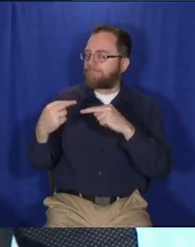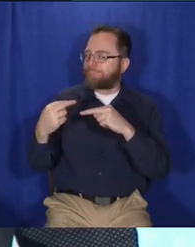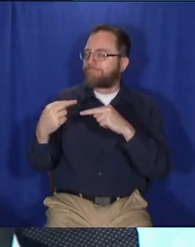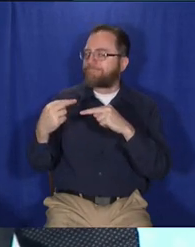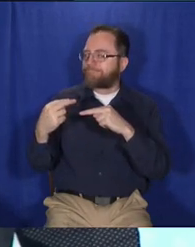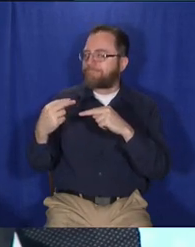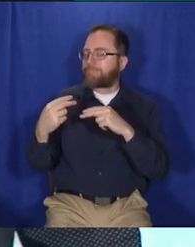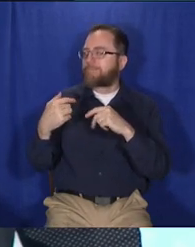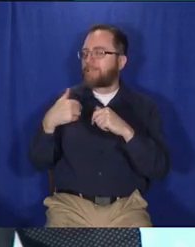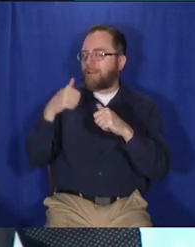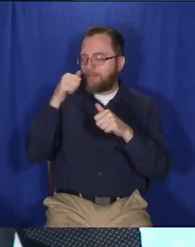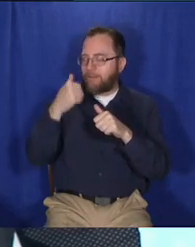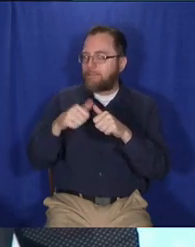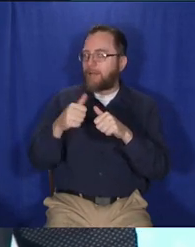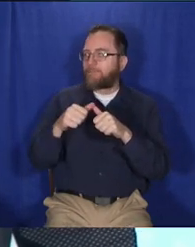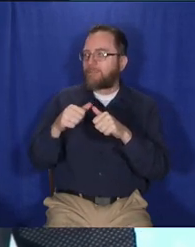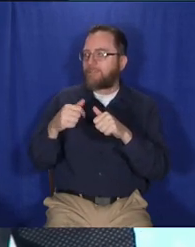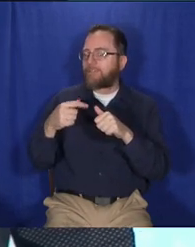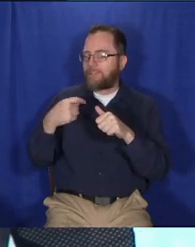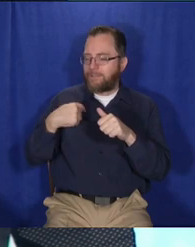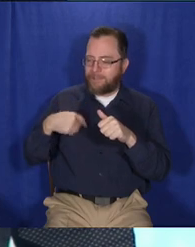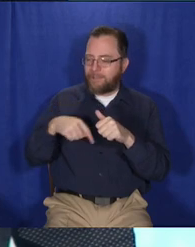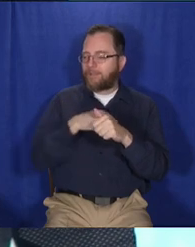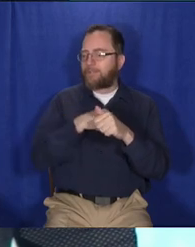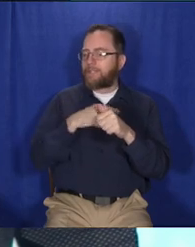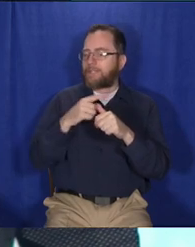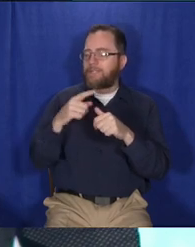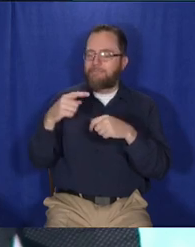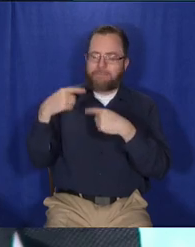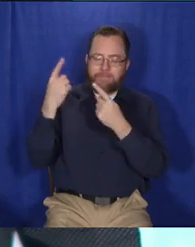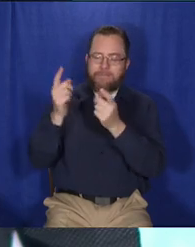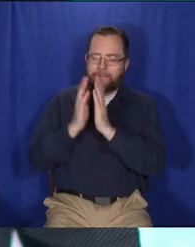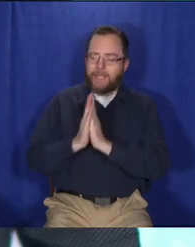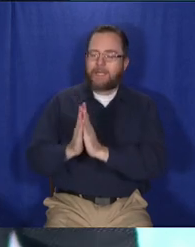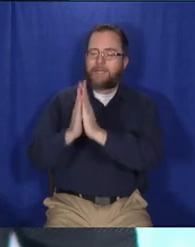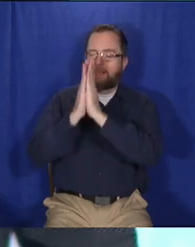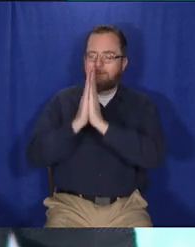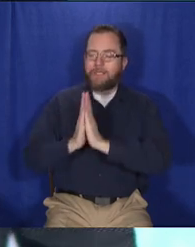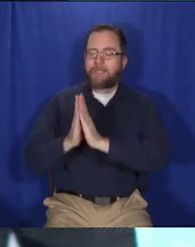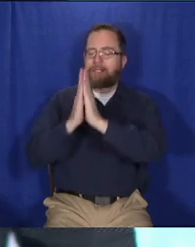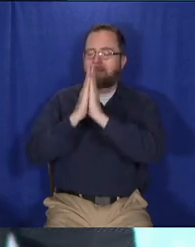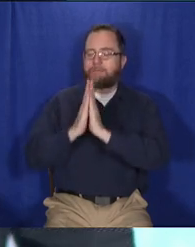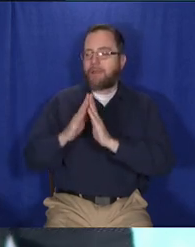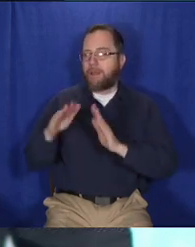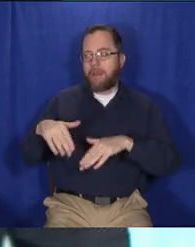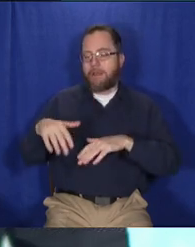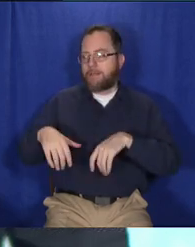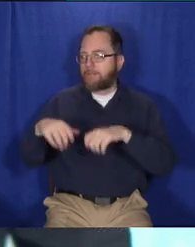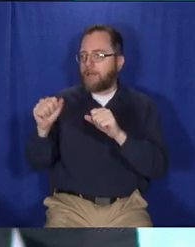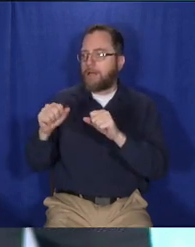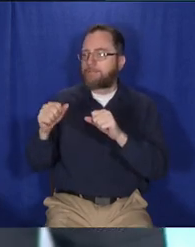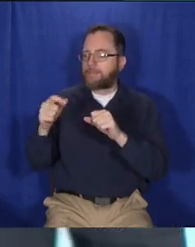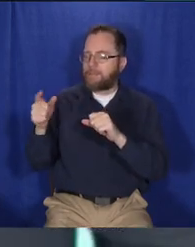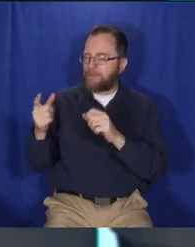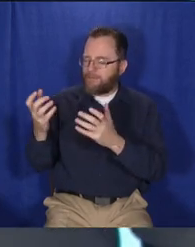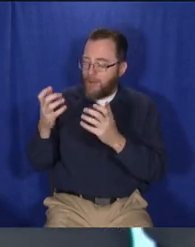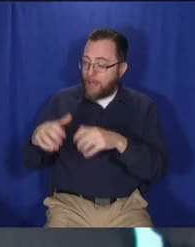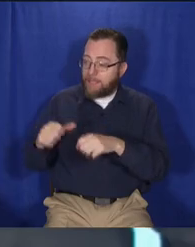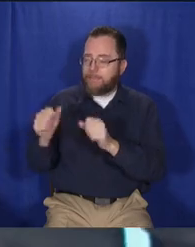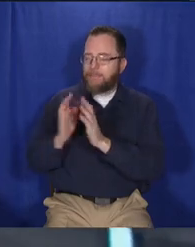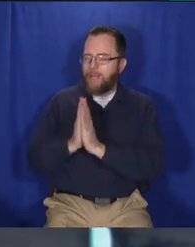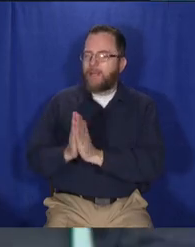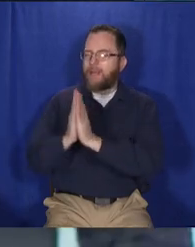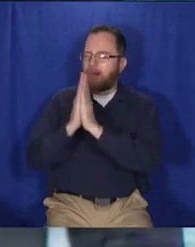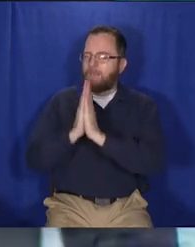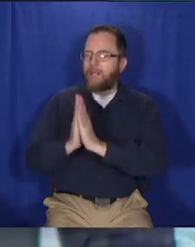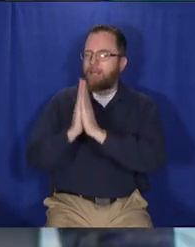pray so often, every single week, Lord, in the ups and the downs of the whole adoption process. And